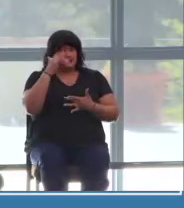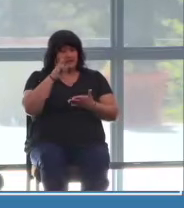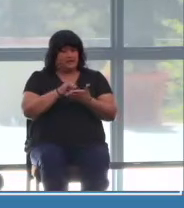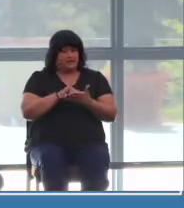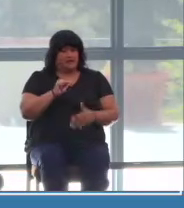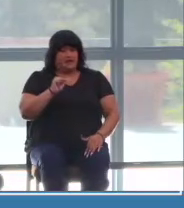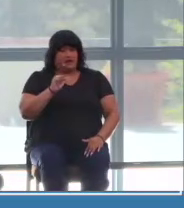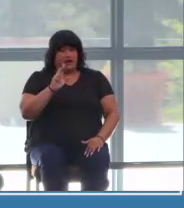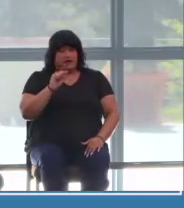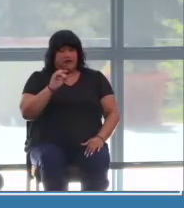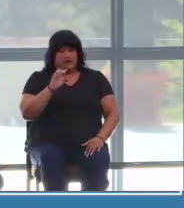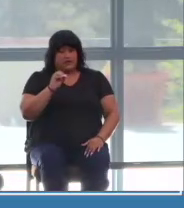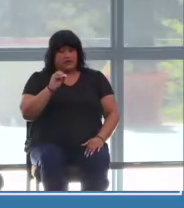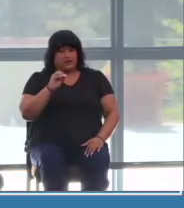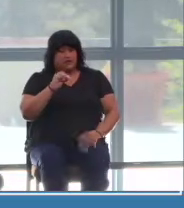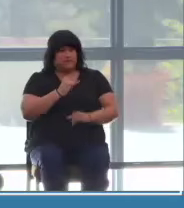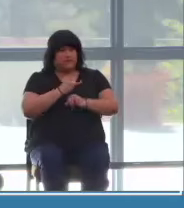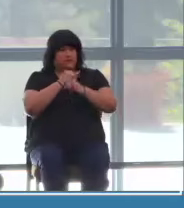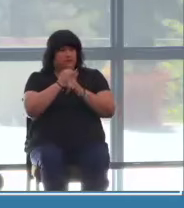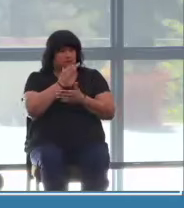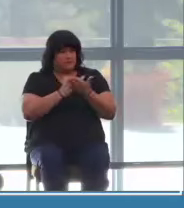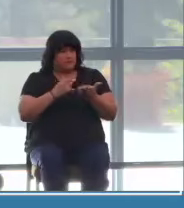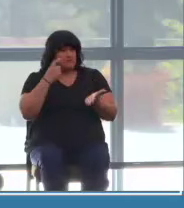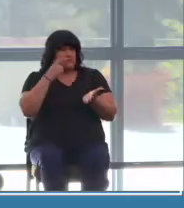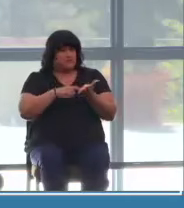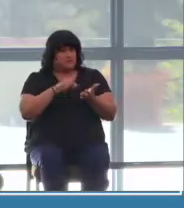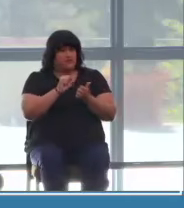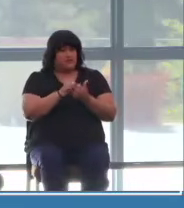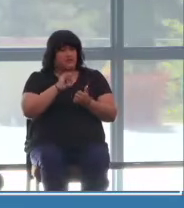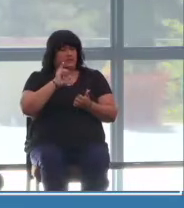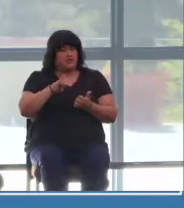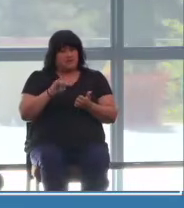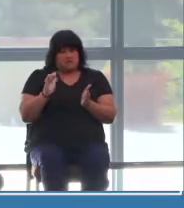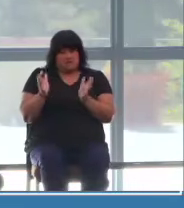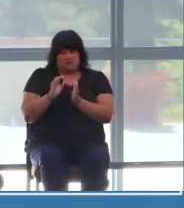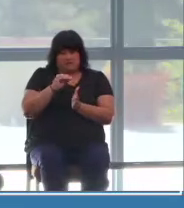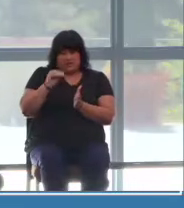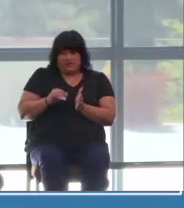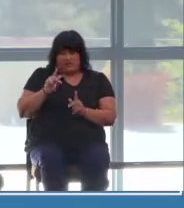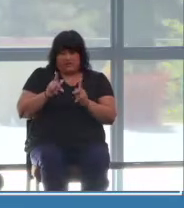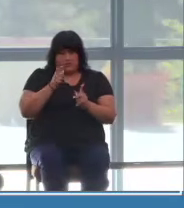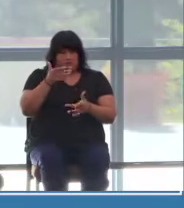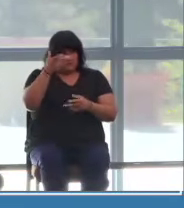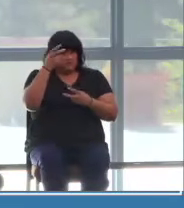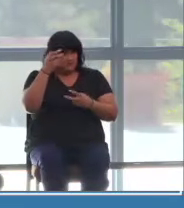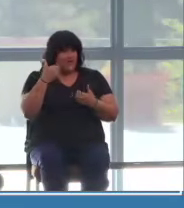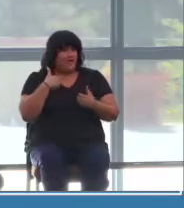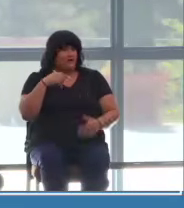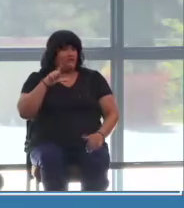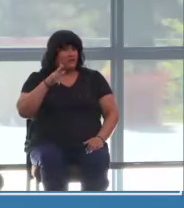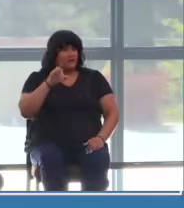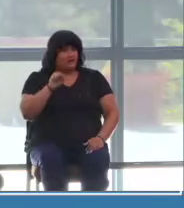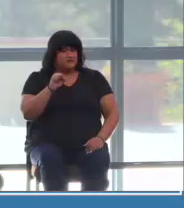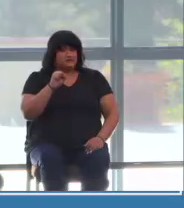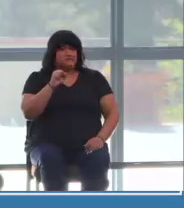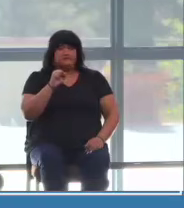component that's seen maybe in a small percentage of people with lupus. And I'm not, it depends with you're talking